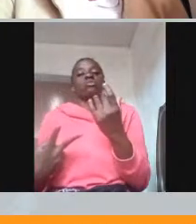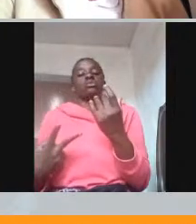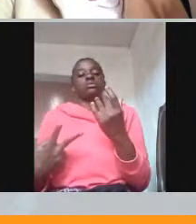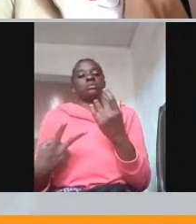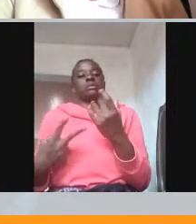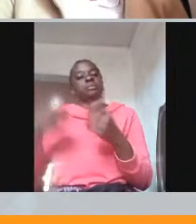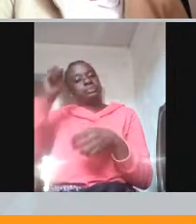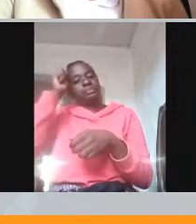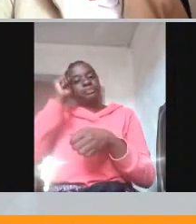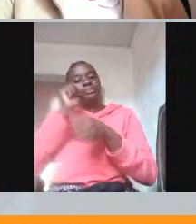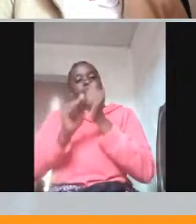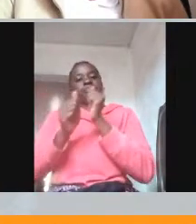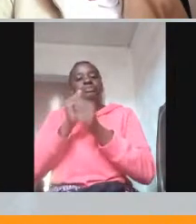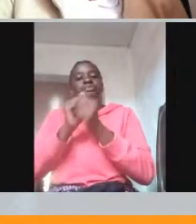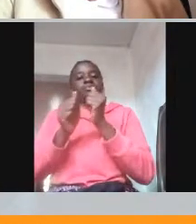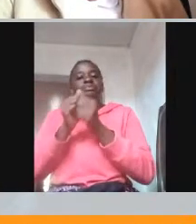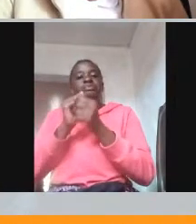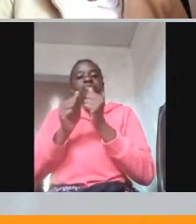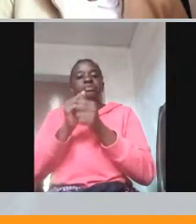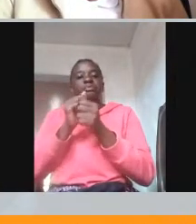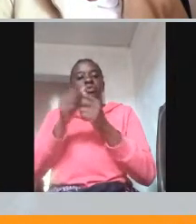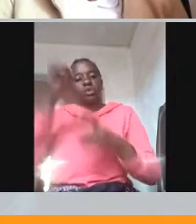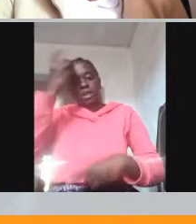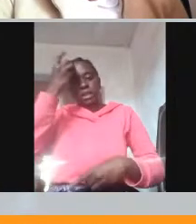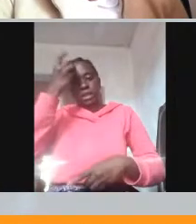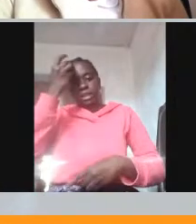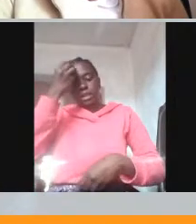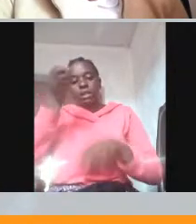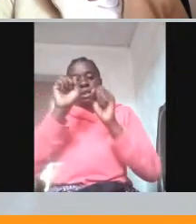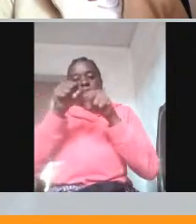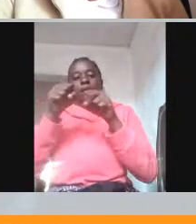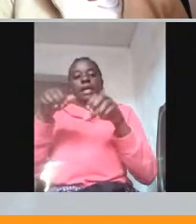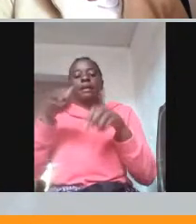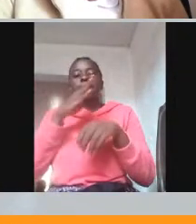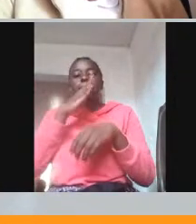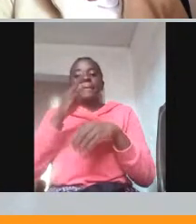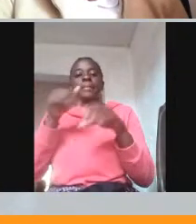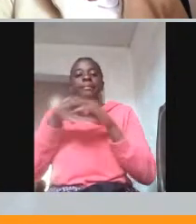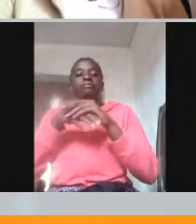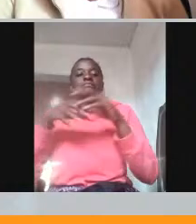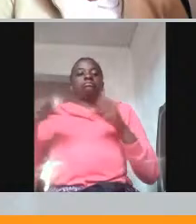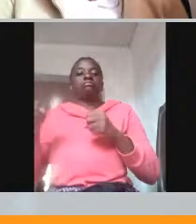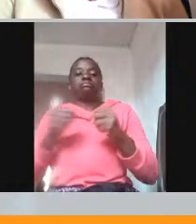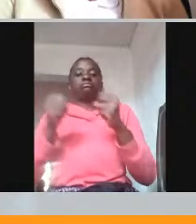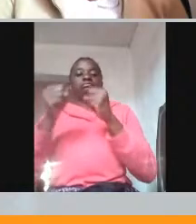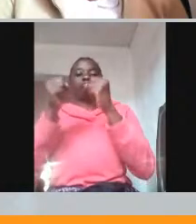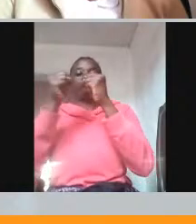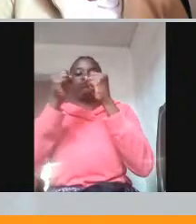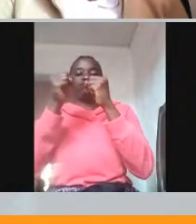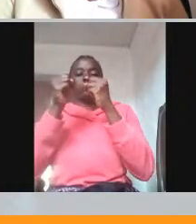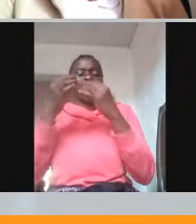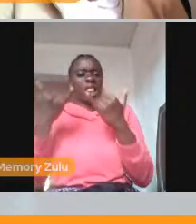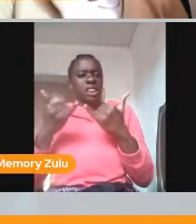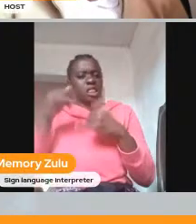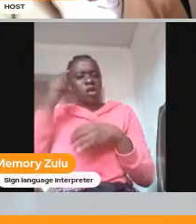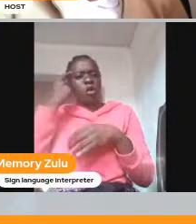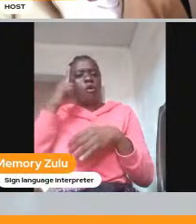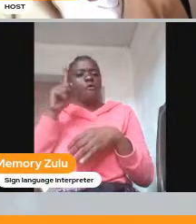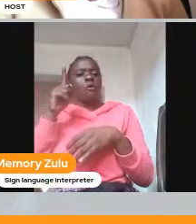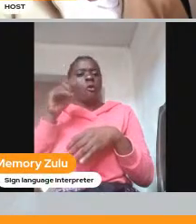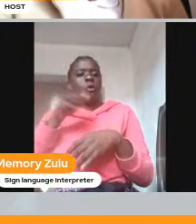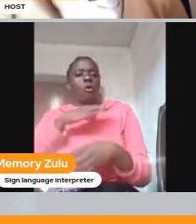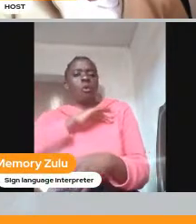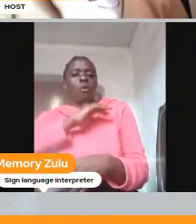system. Then when it comes to women, we know there are two different passages, but the connection can be there